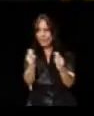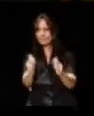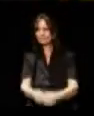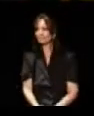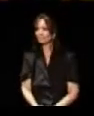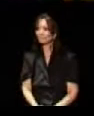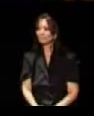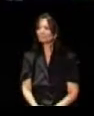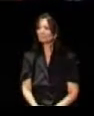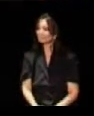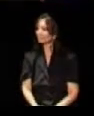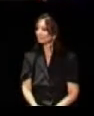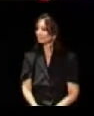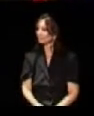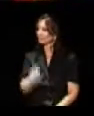Thank you.